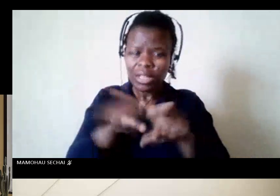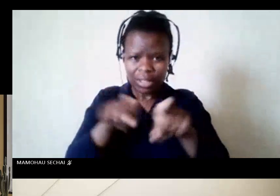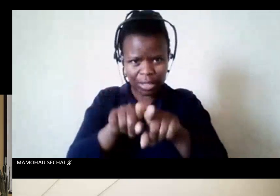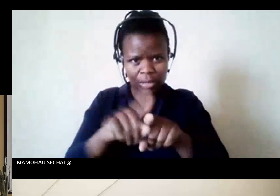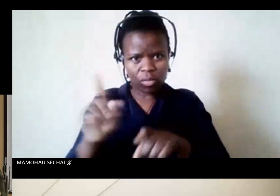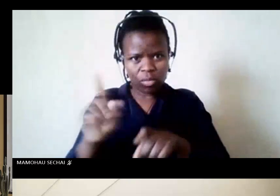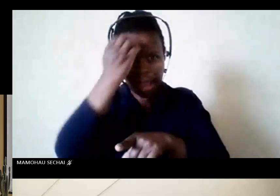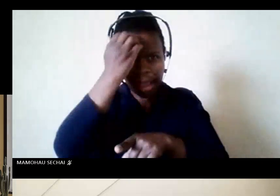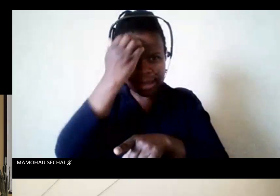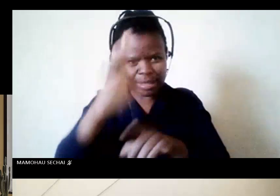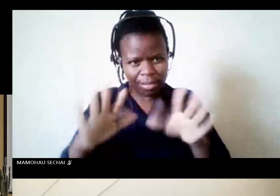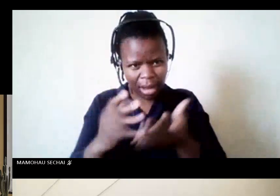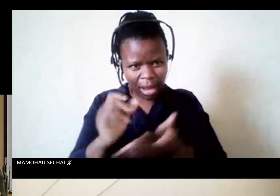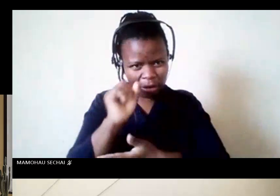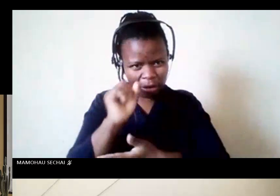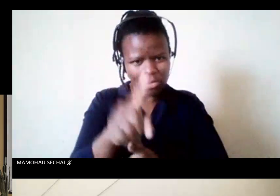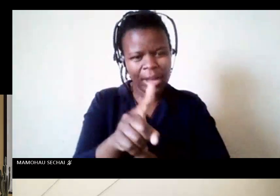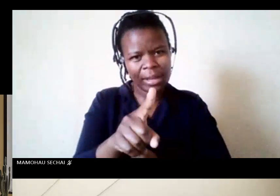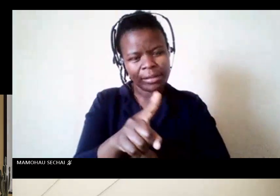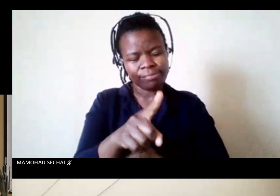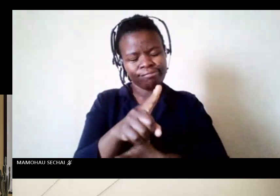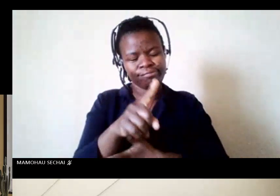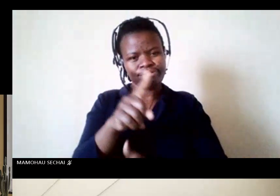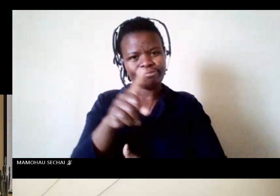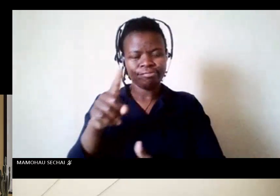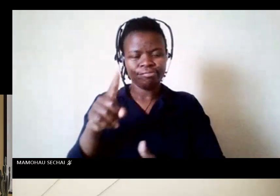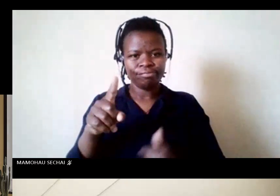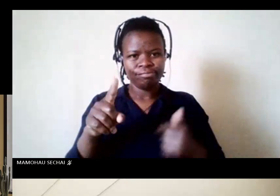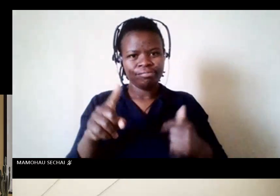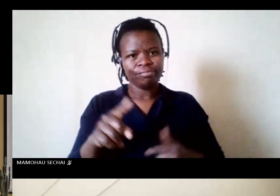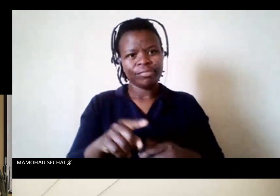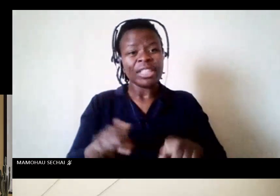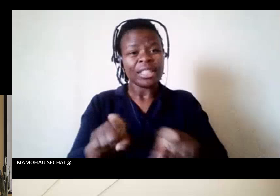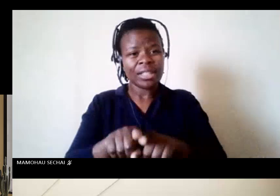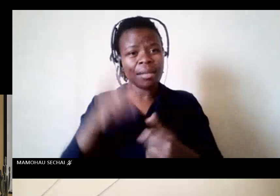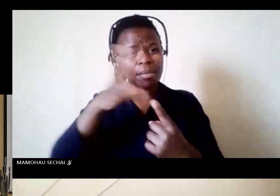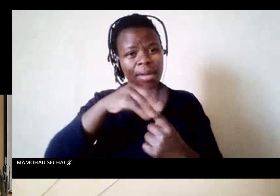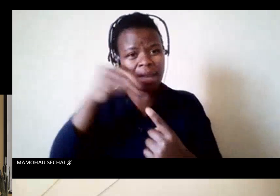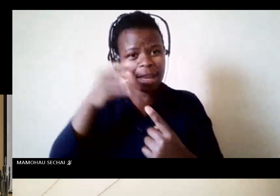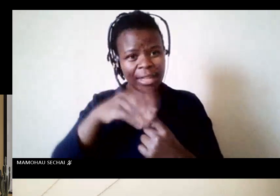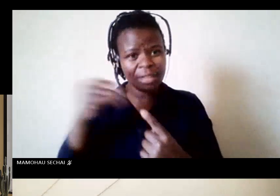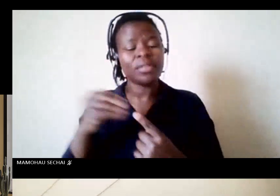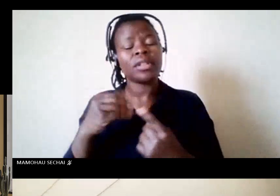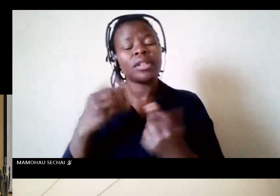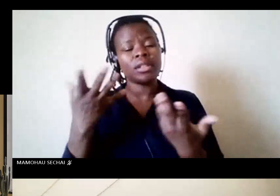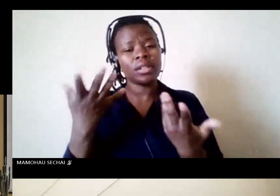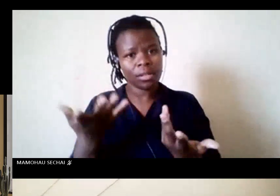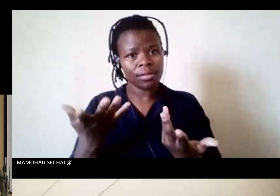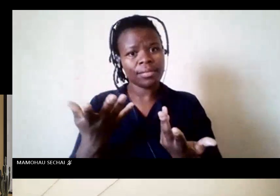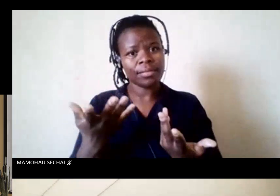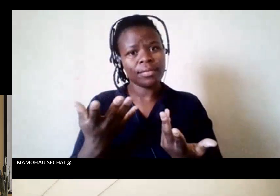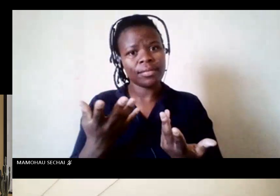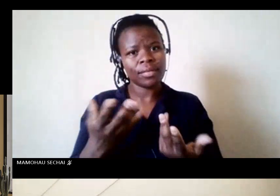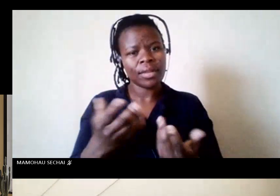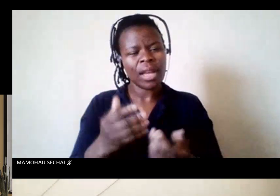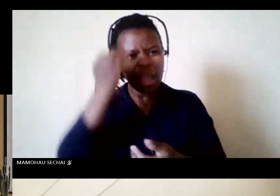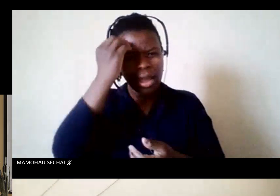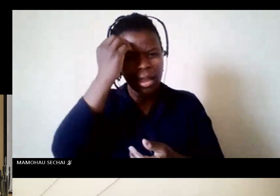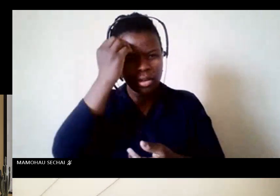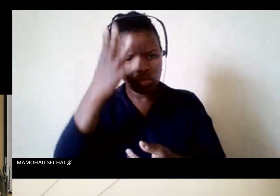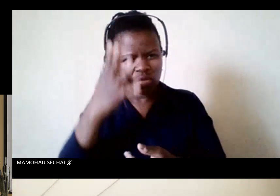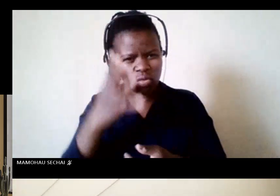far CIAS, I was thinking about screening, identification. I was looking at that, yeah. Yeah, I don't know how much, I don't know how